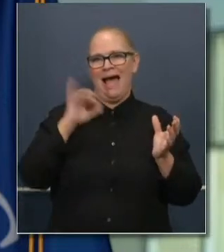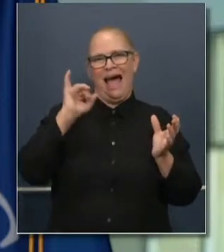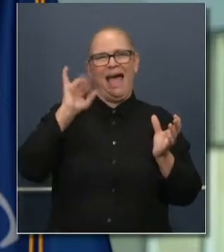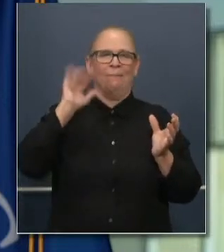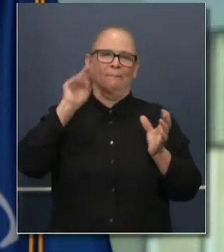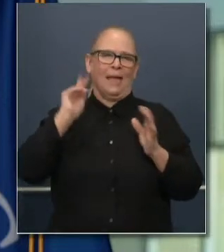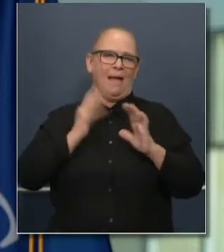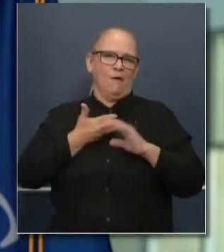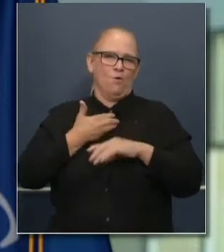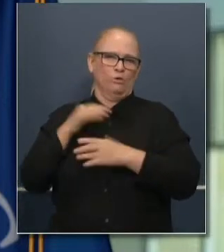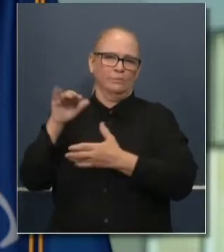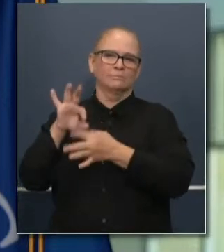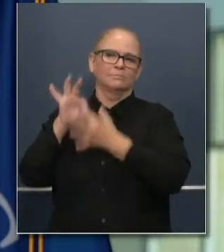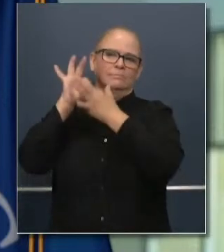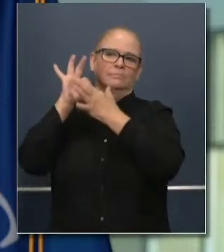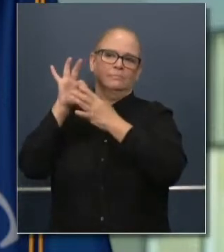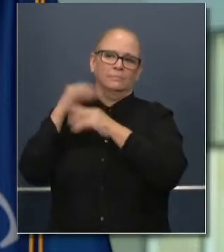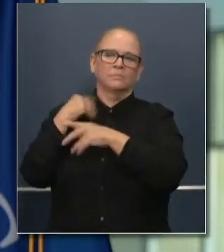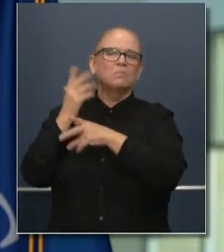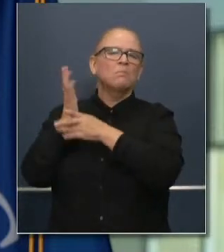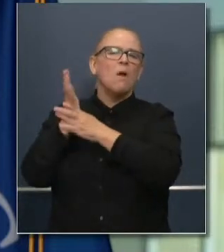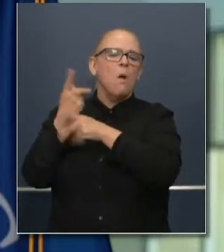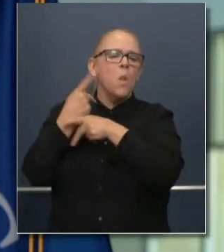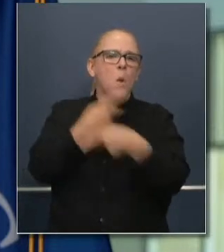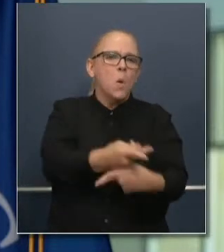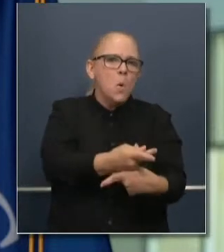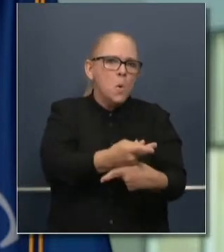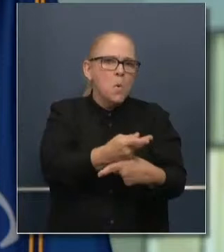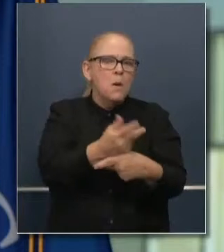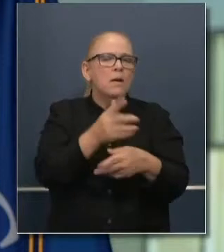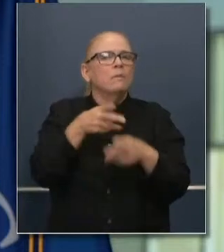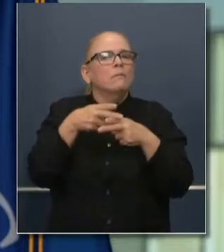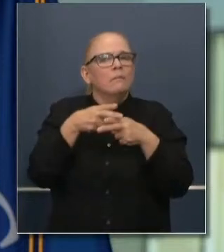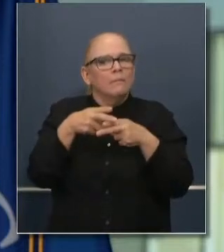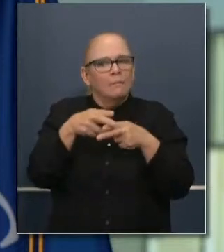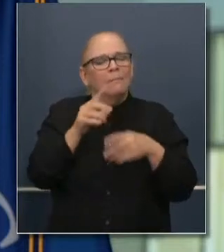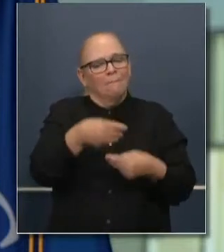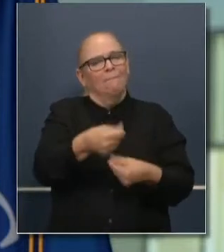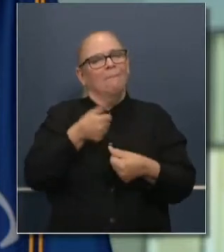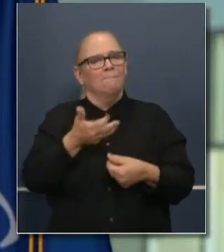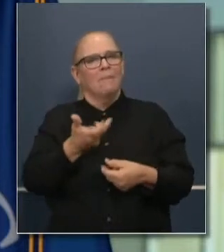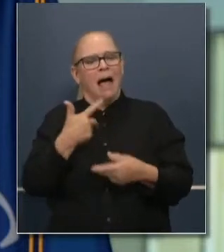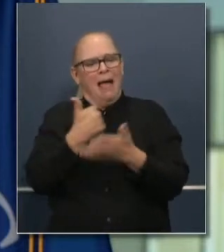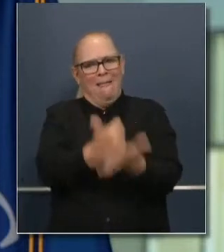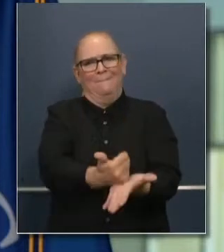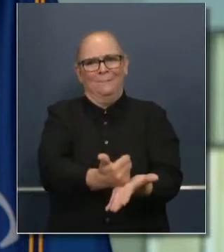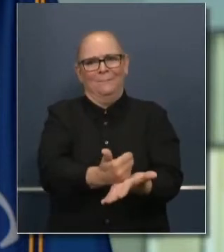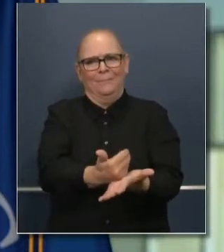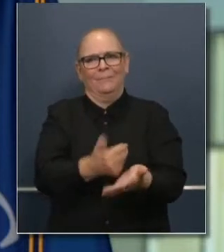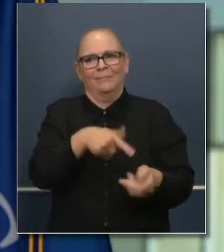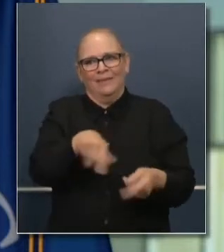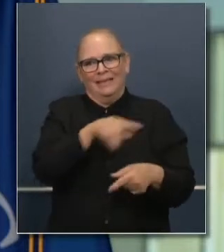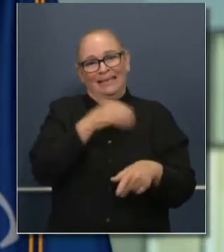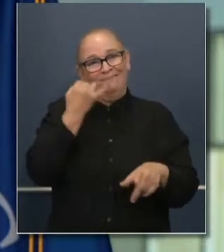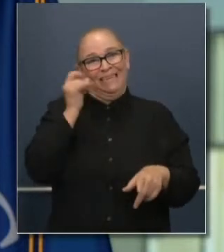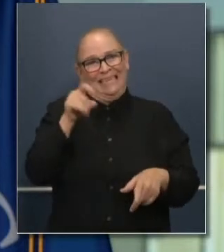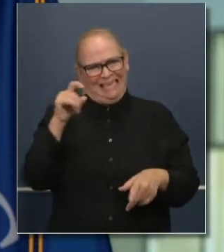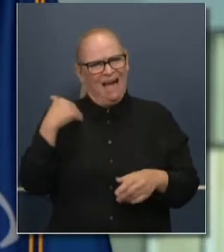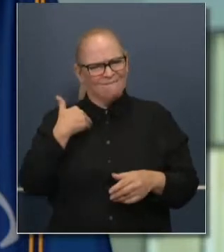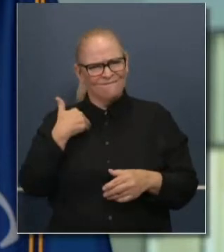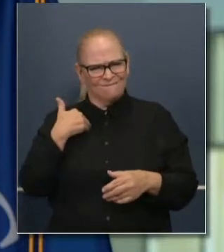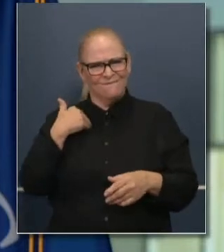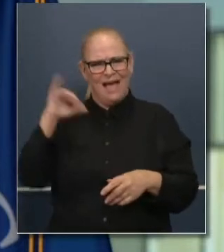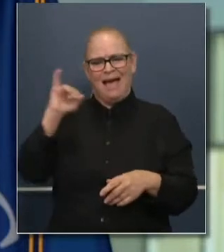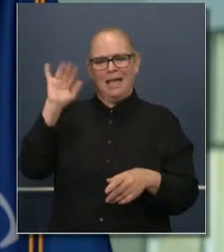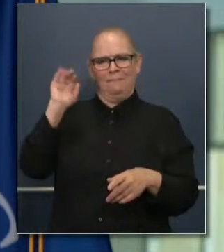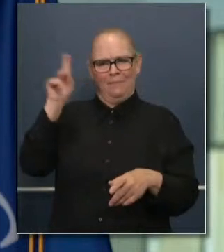microloan program that we want to not only socialize and make more visible, but make available for those that